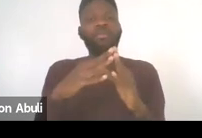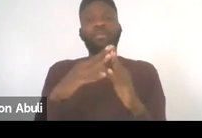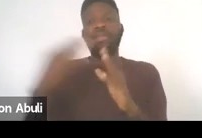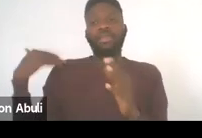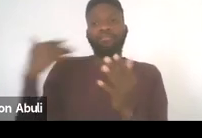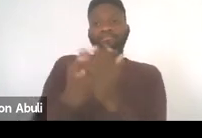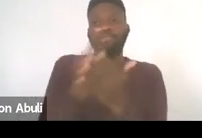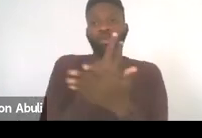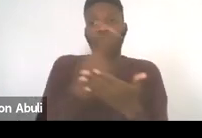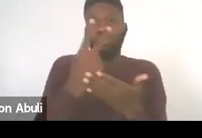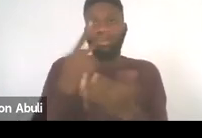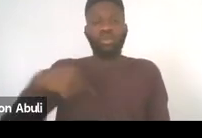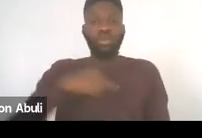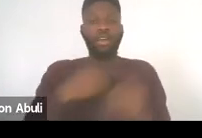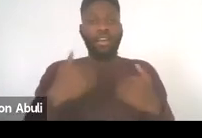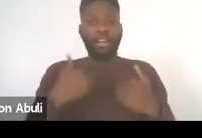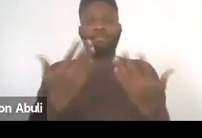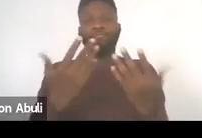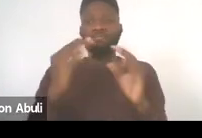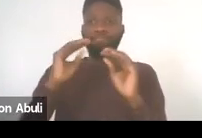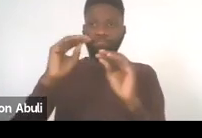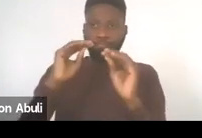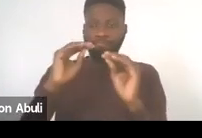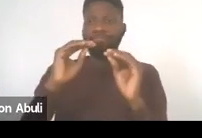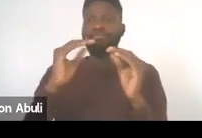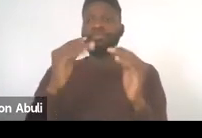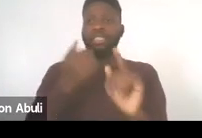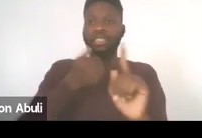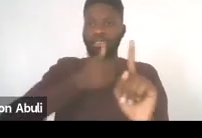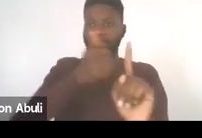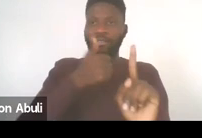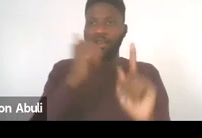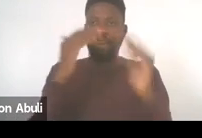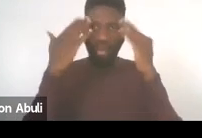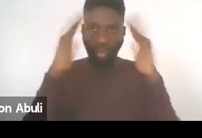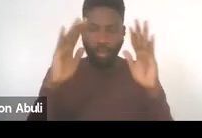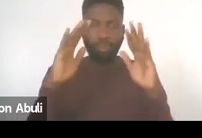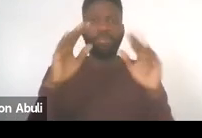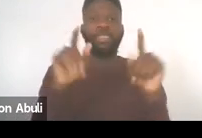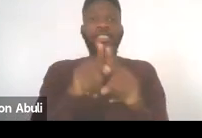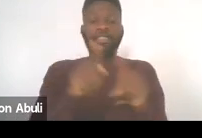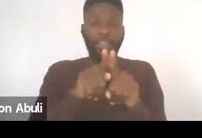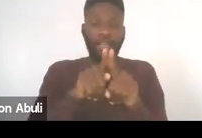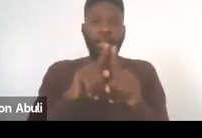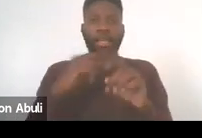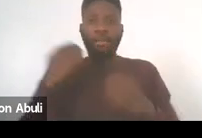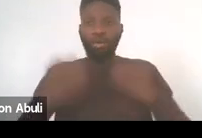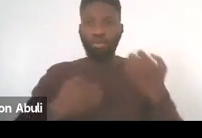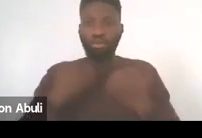been having sessions on self-awareness and emotional intelligence and all